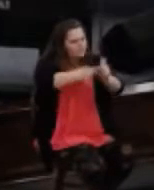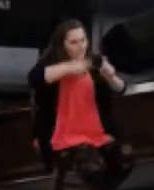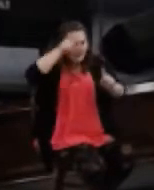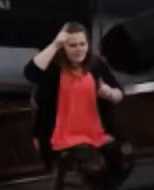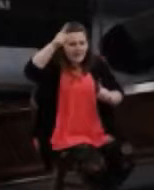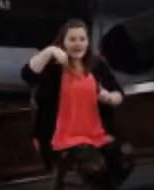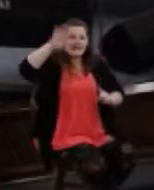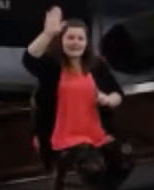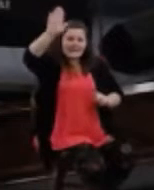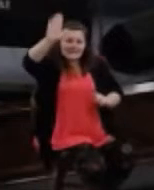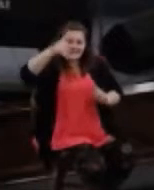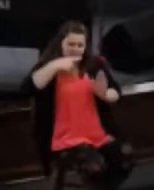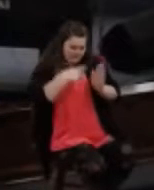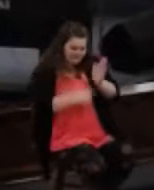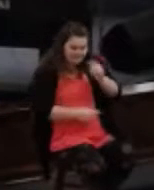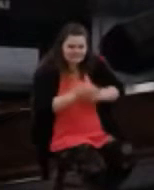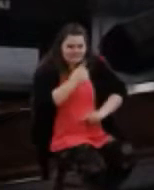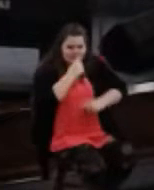are healed."